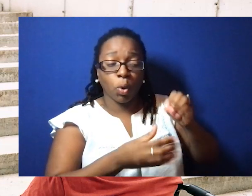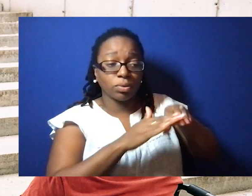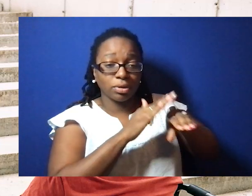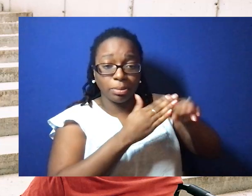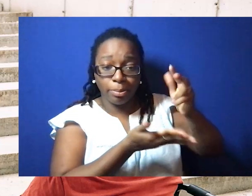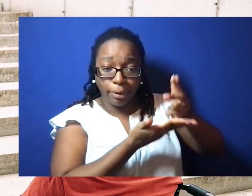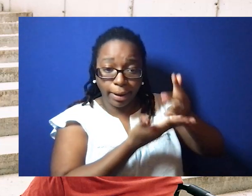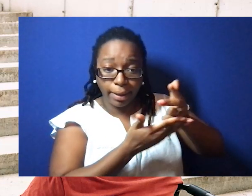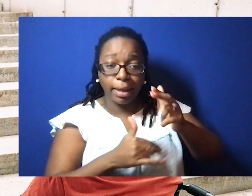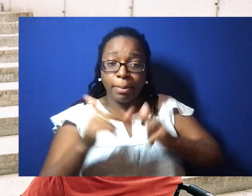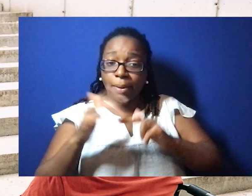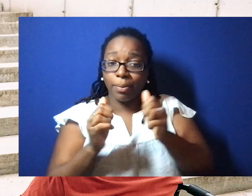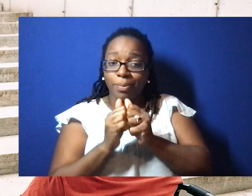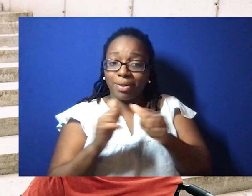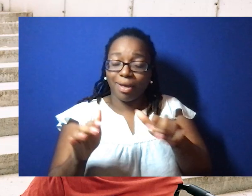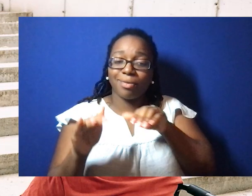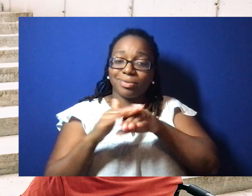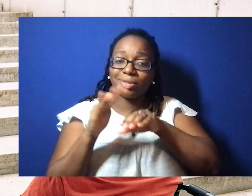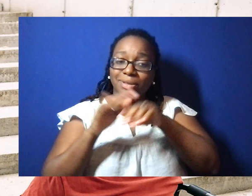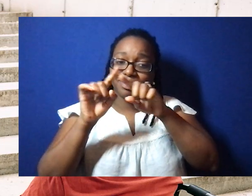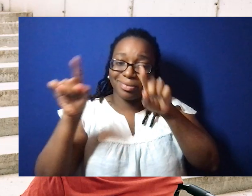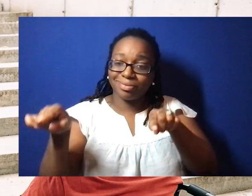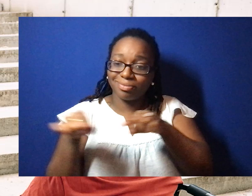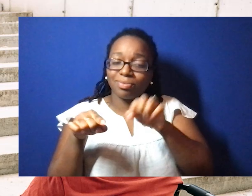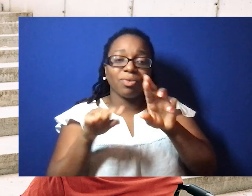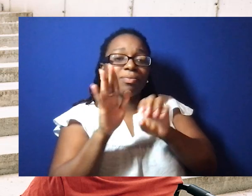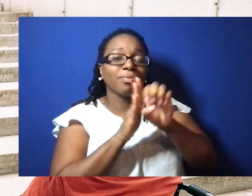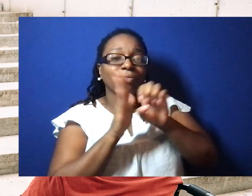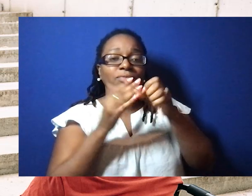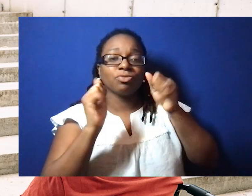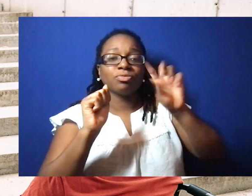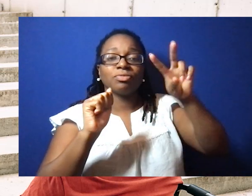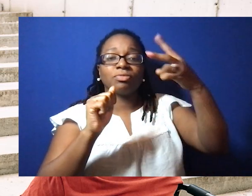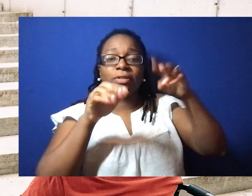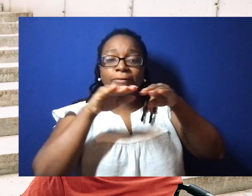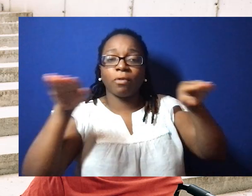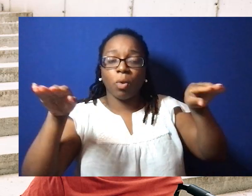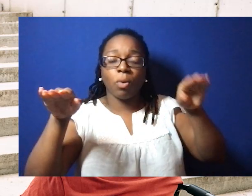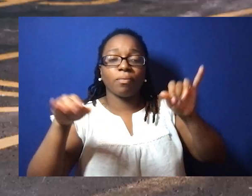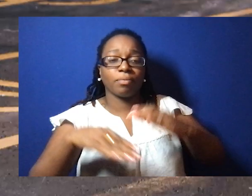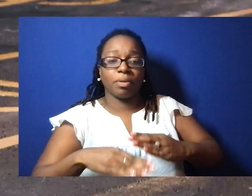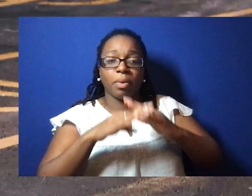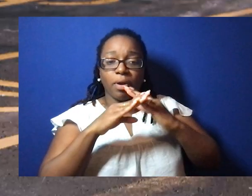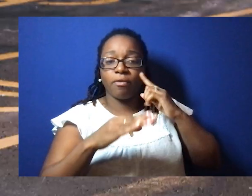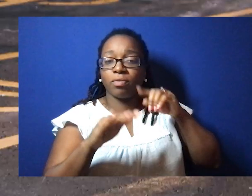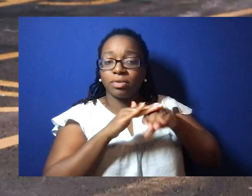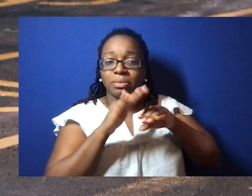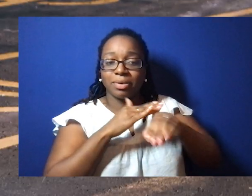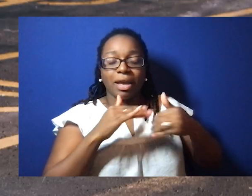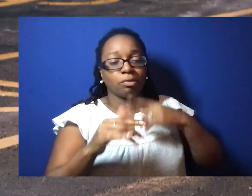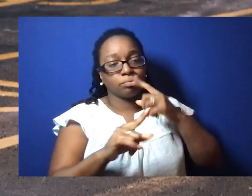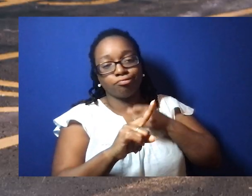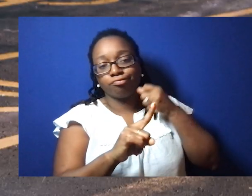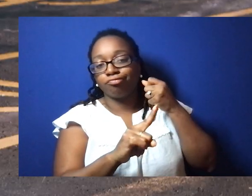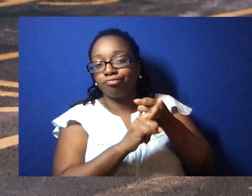spaces to buildings without accessible signage or an elevator to reach the second floor. These barriers to accessibility have